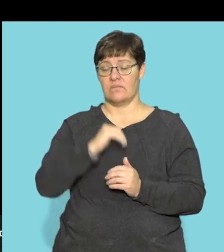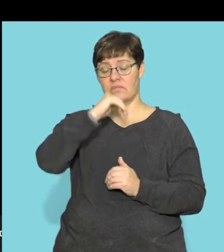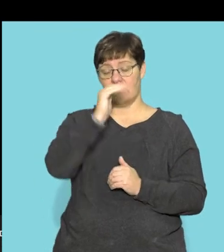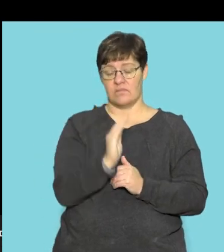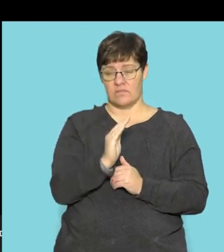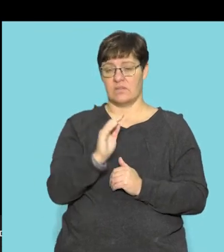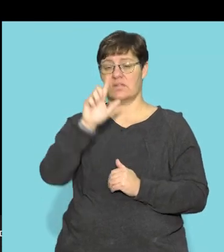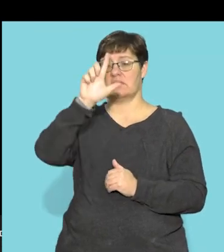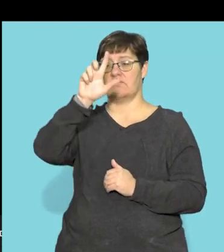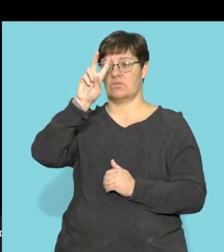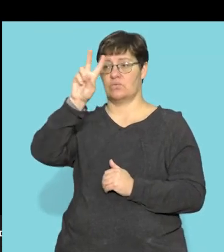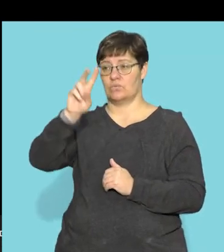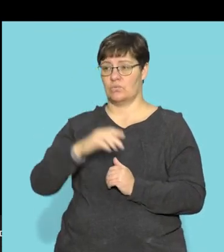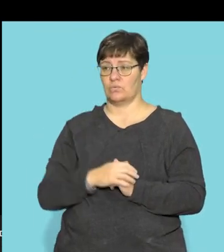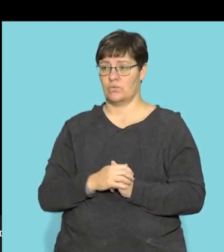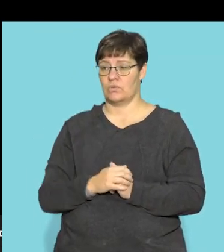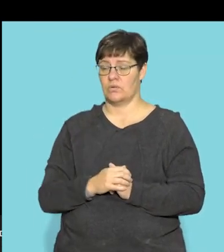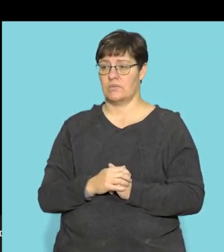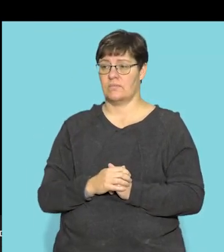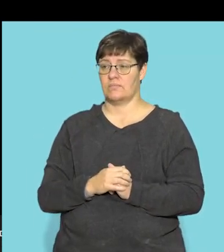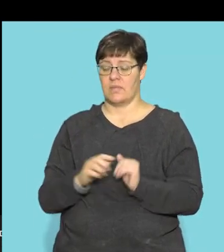12 to the exponent of 72